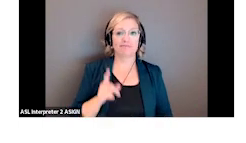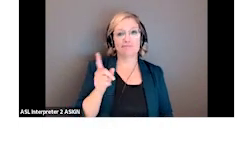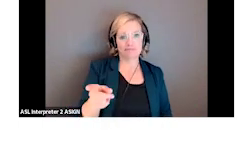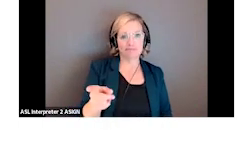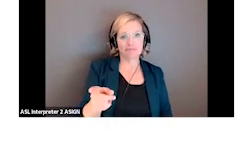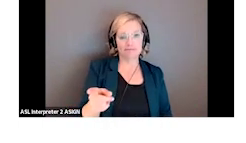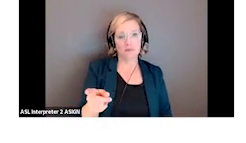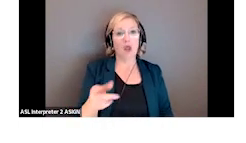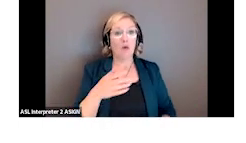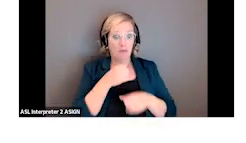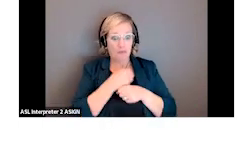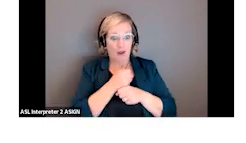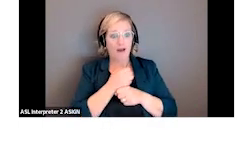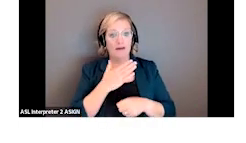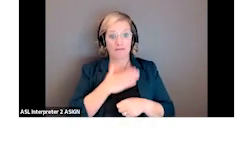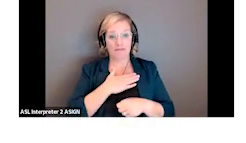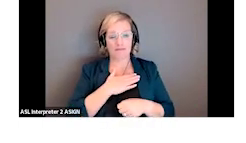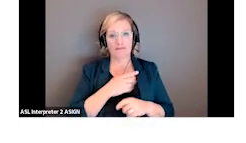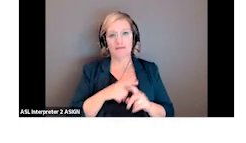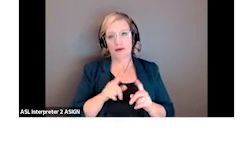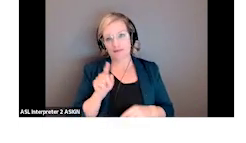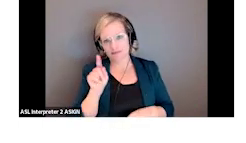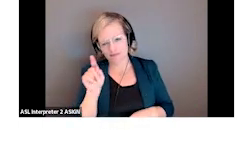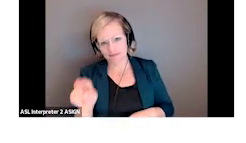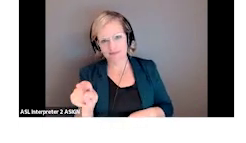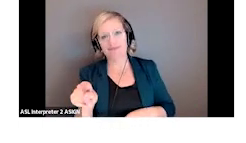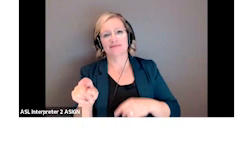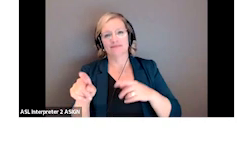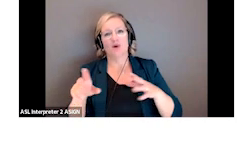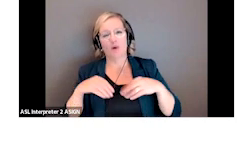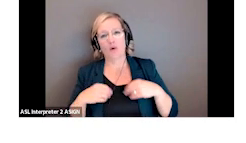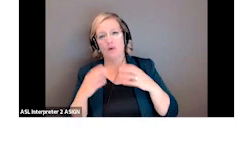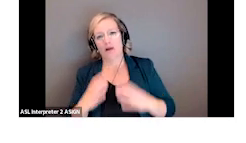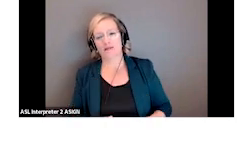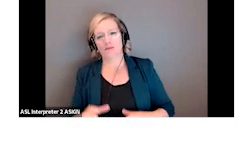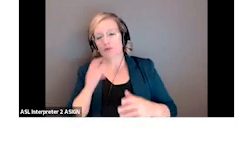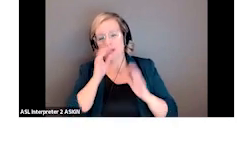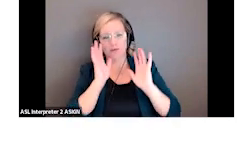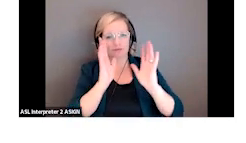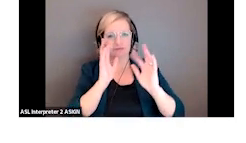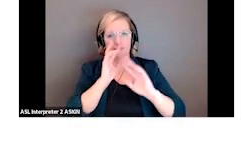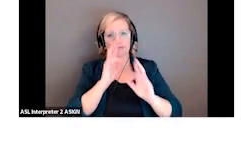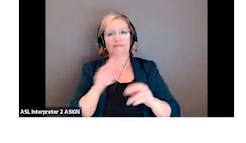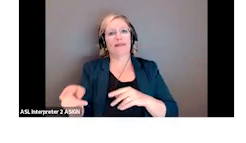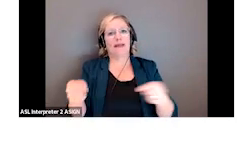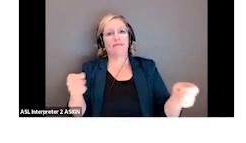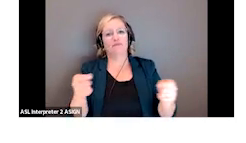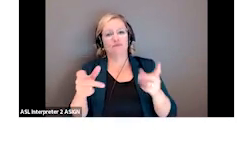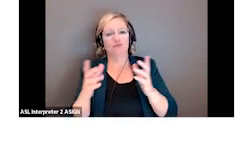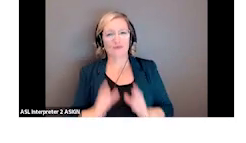customer, and you need to kind of respect that relationship, where things can go bad pretty quick.